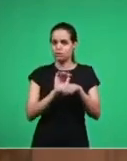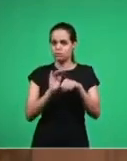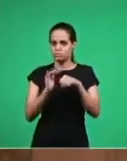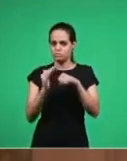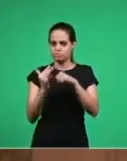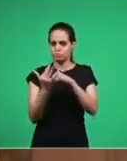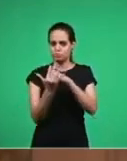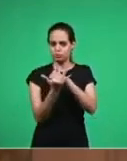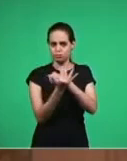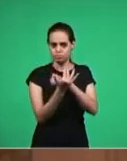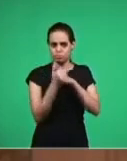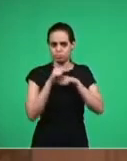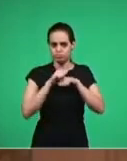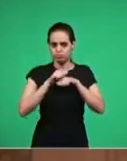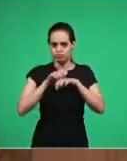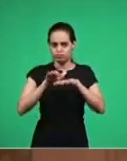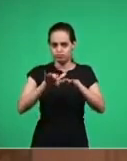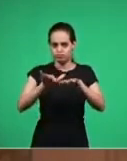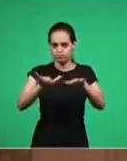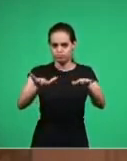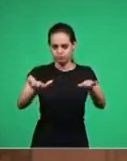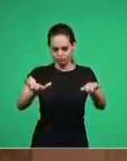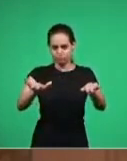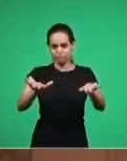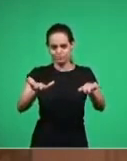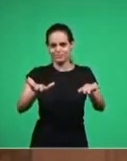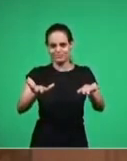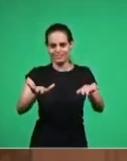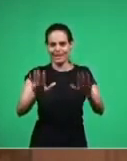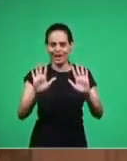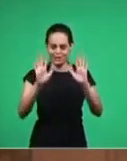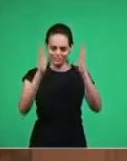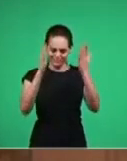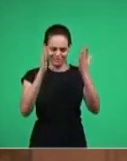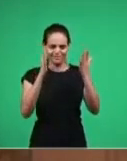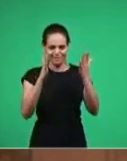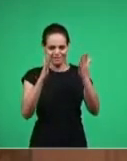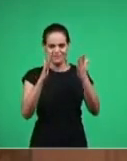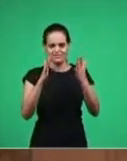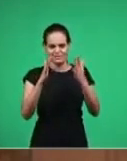everyone to participate as best they can.